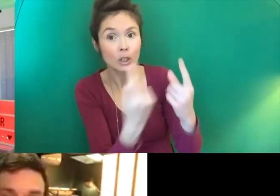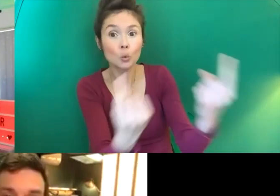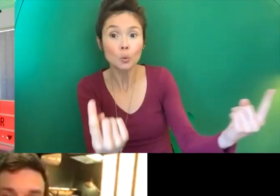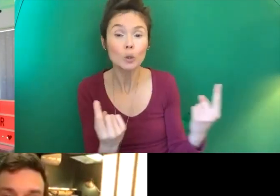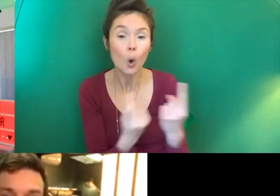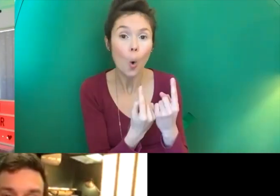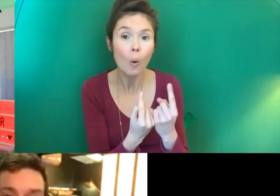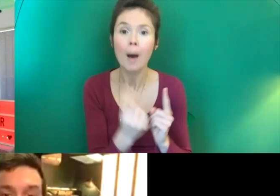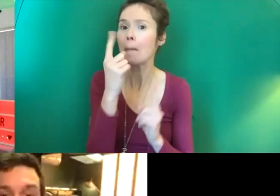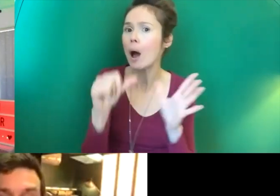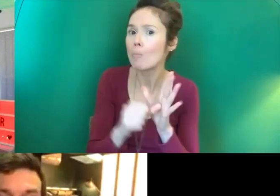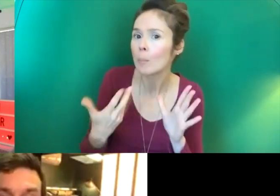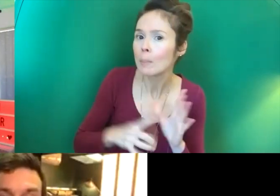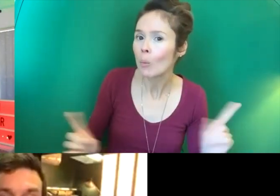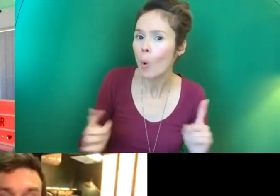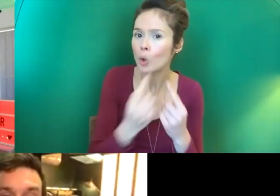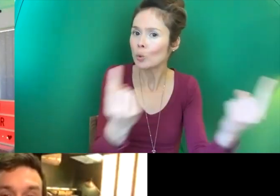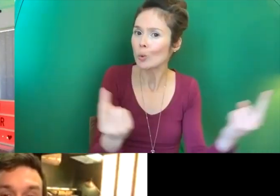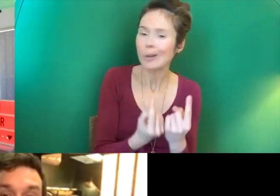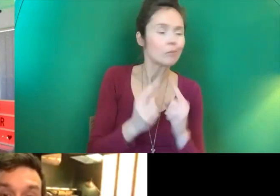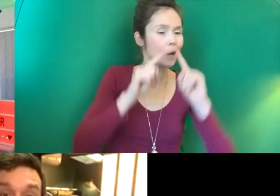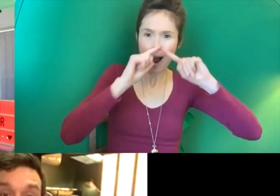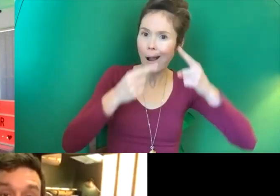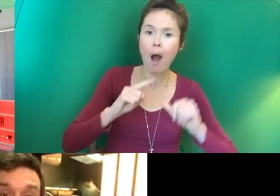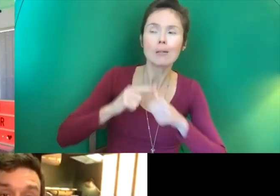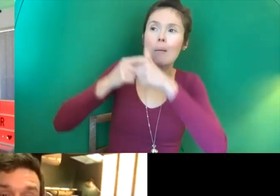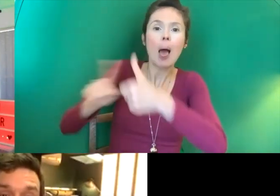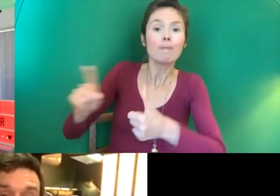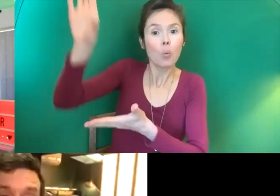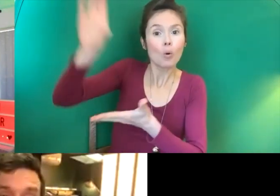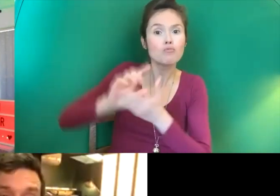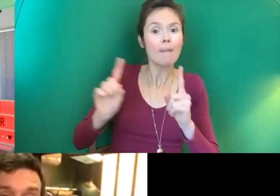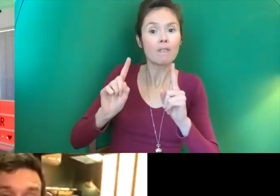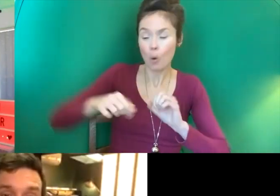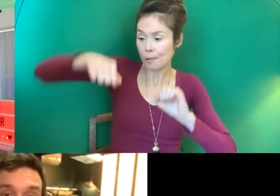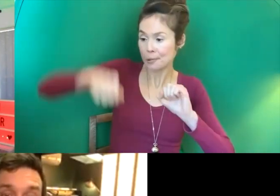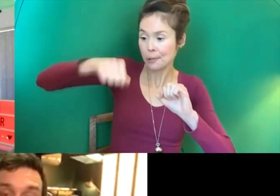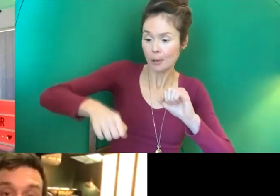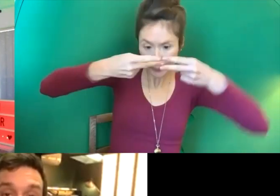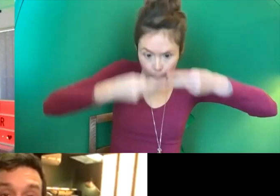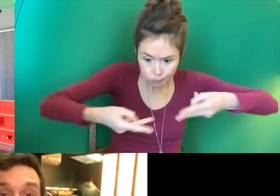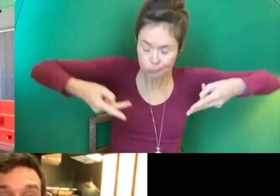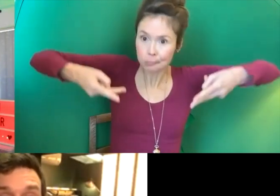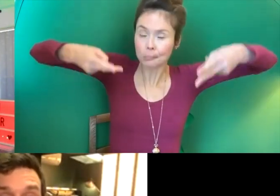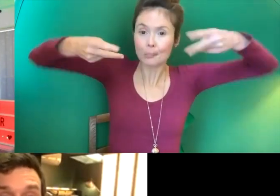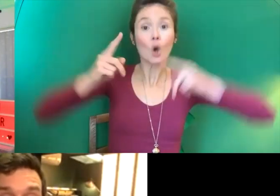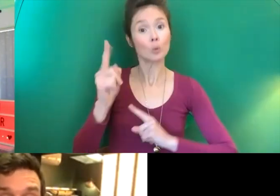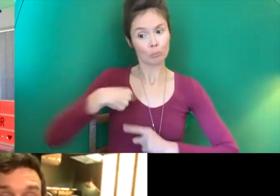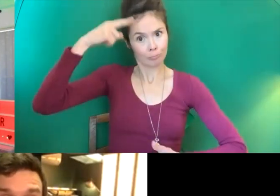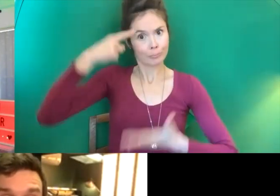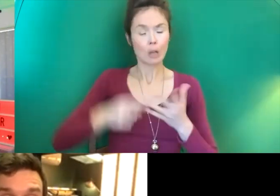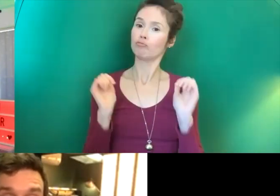grant to get a hoist fitted. So what we have done is a fundraising campaign to